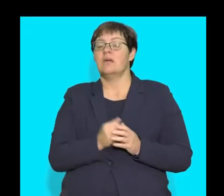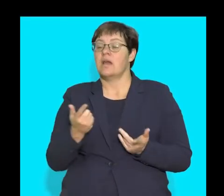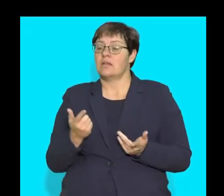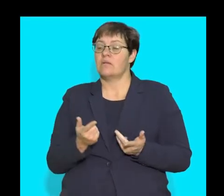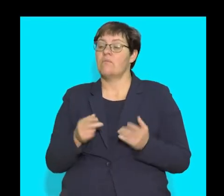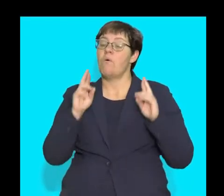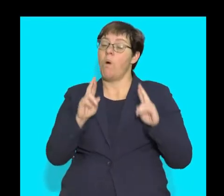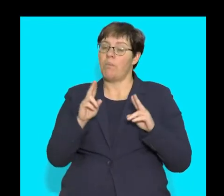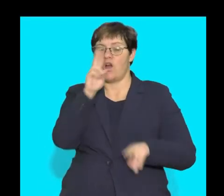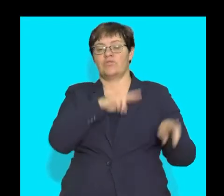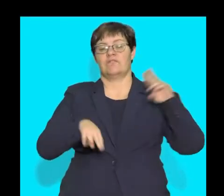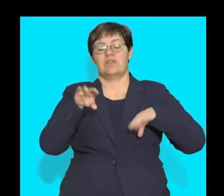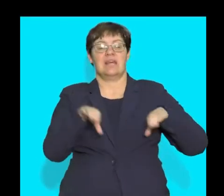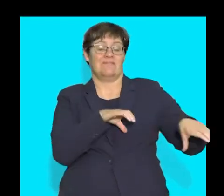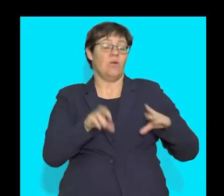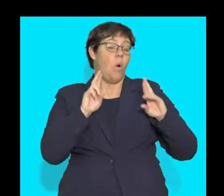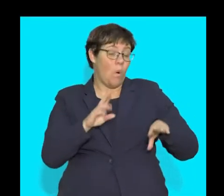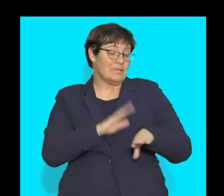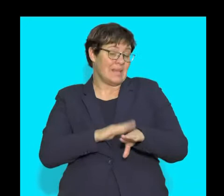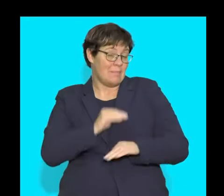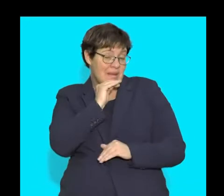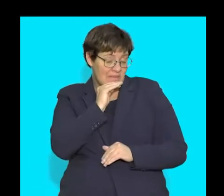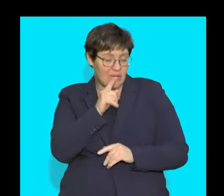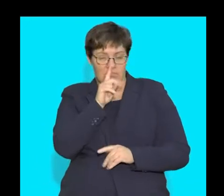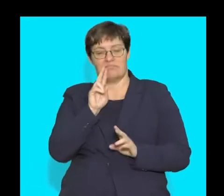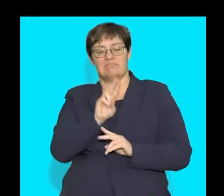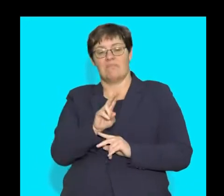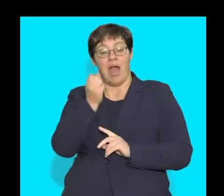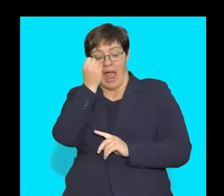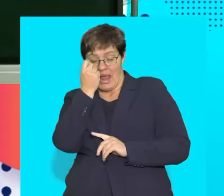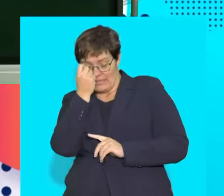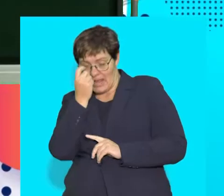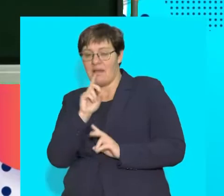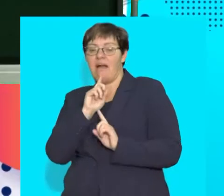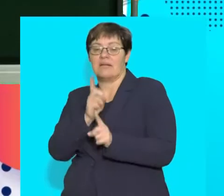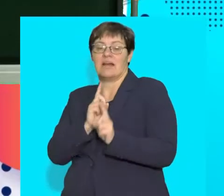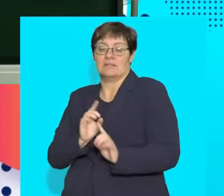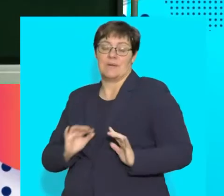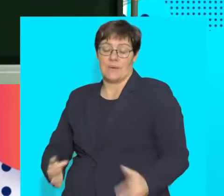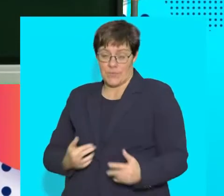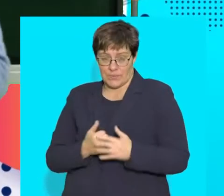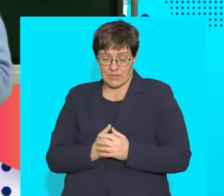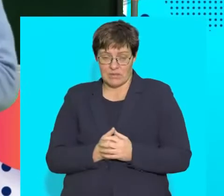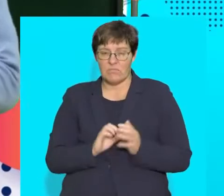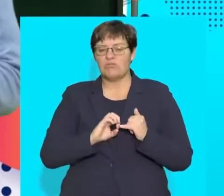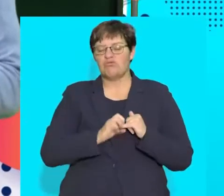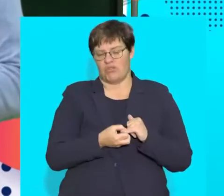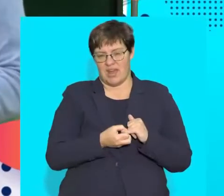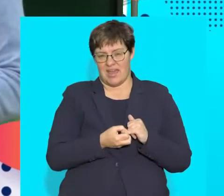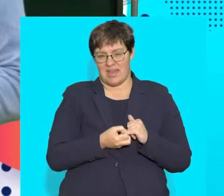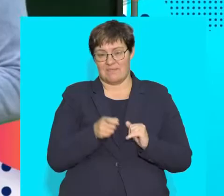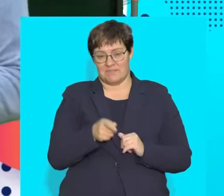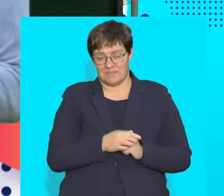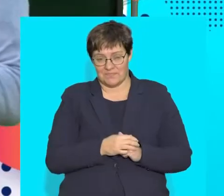get to some revision activities where we can apply some of our understanding that we've had through the lesson in attempting a few questions based on